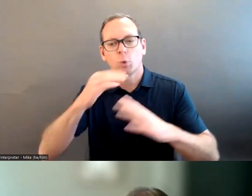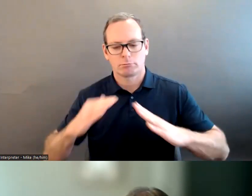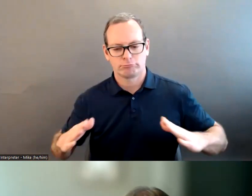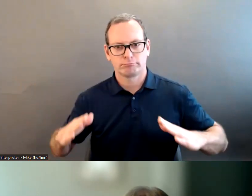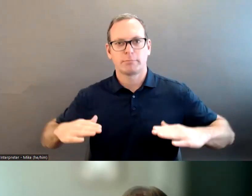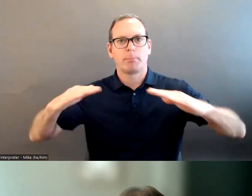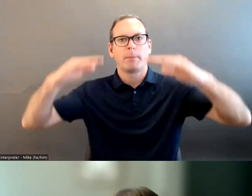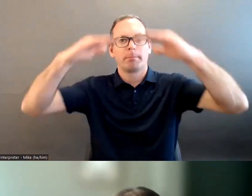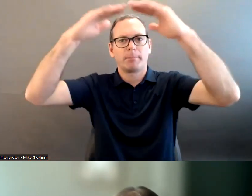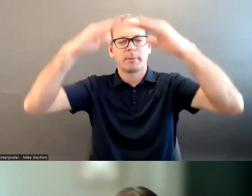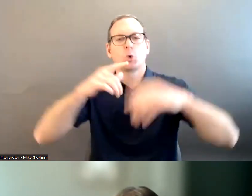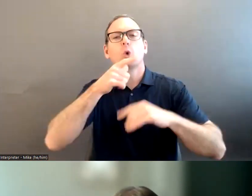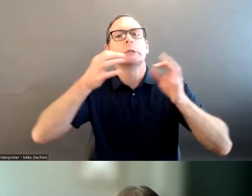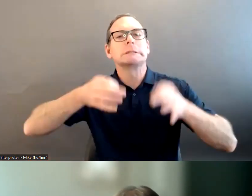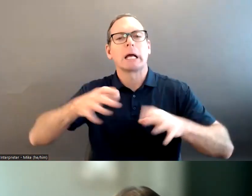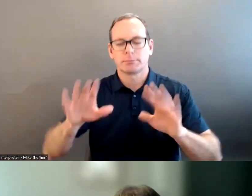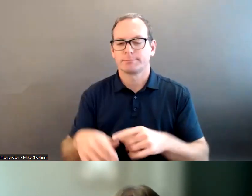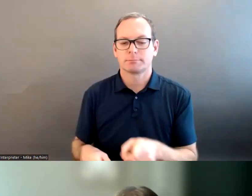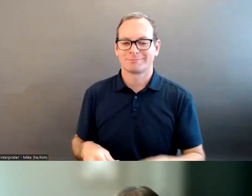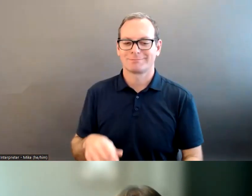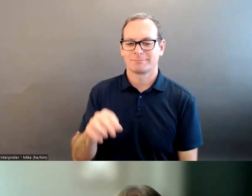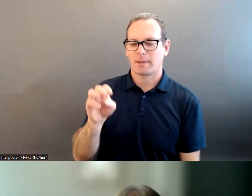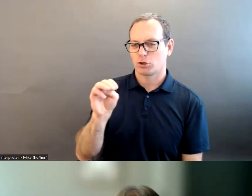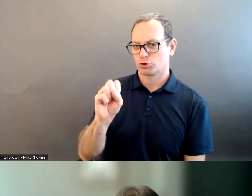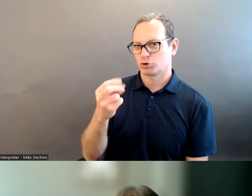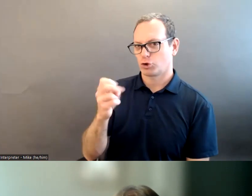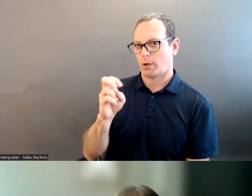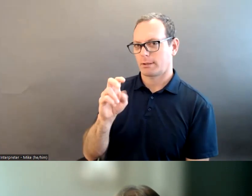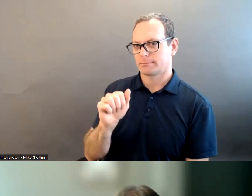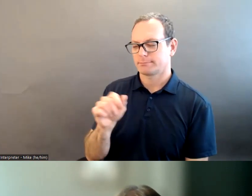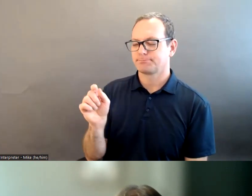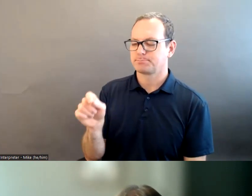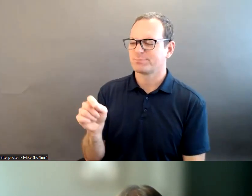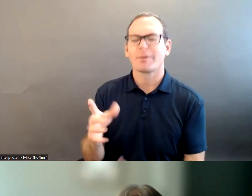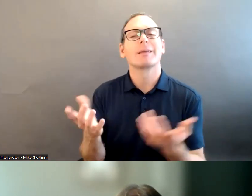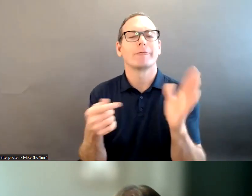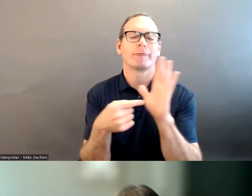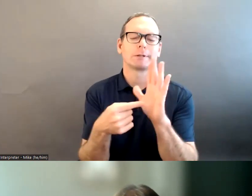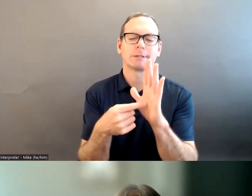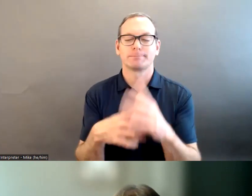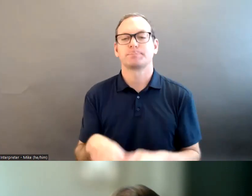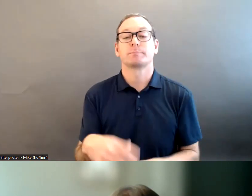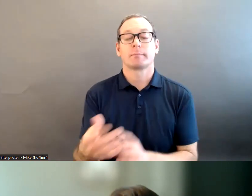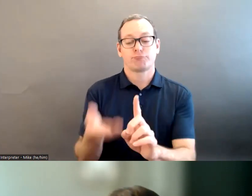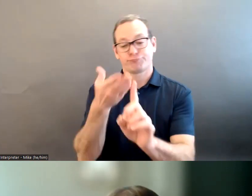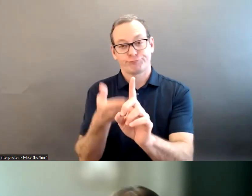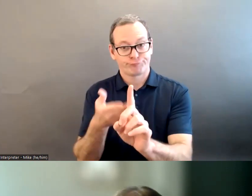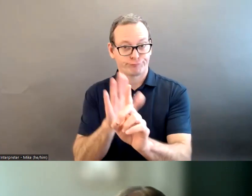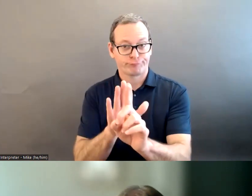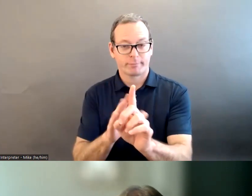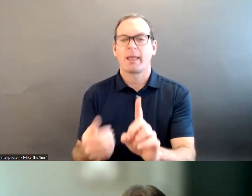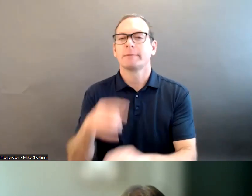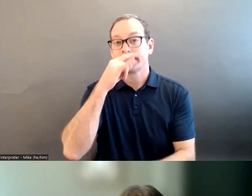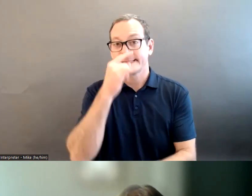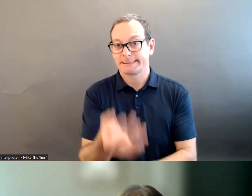a couple of times. So let's use the scenario that the children are all the equally ranked power of attorney. So you have 6